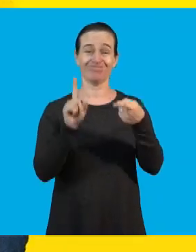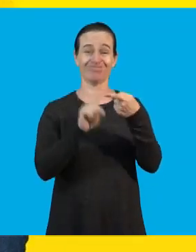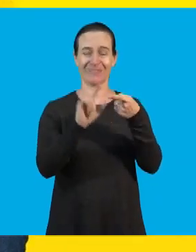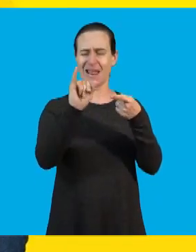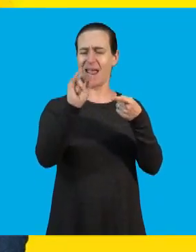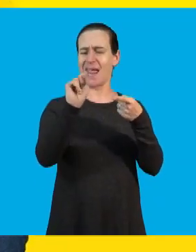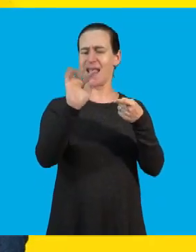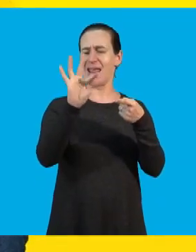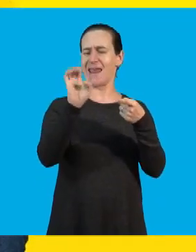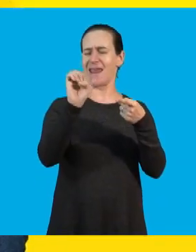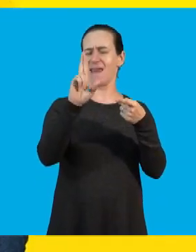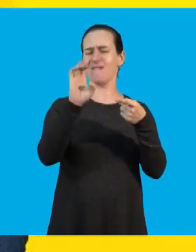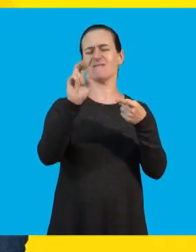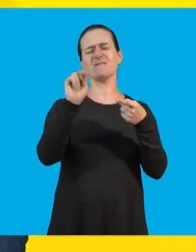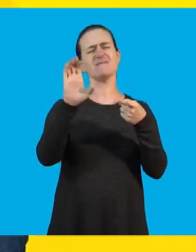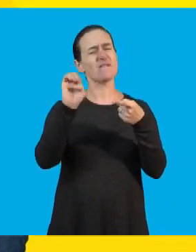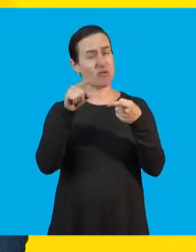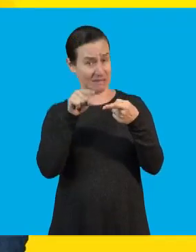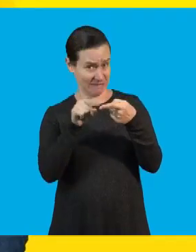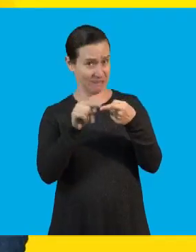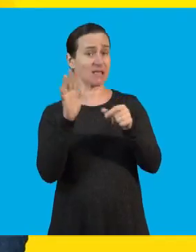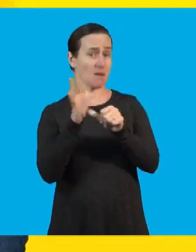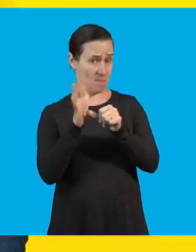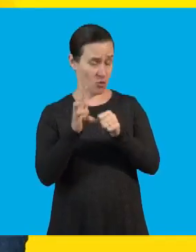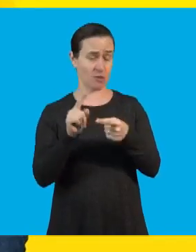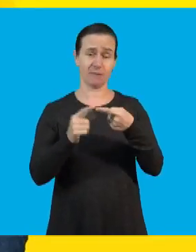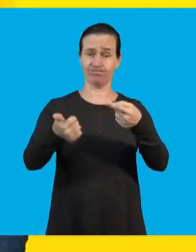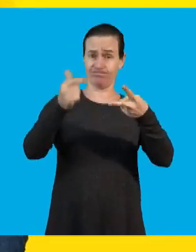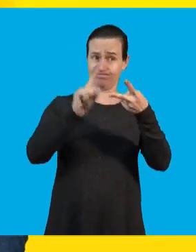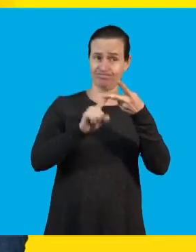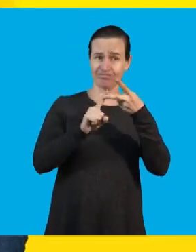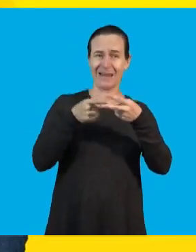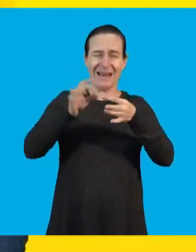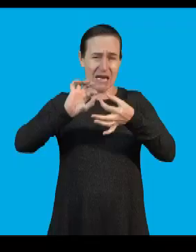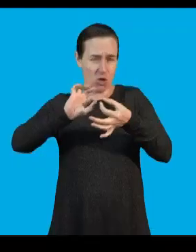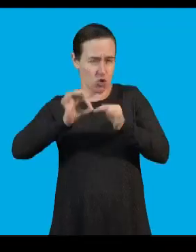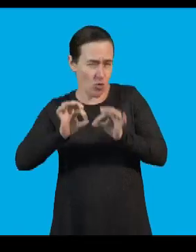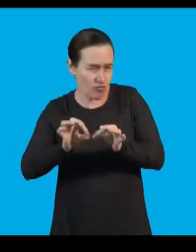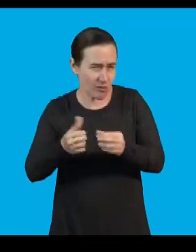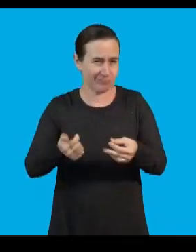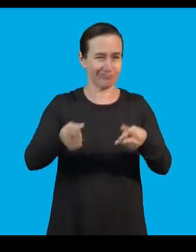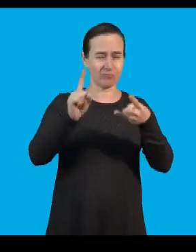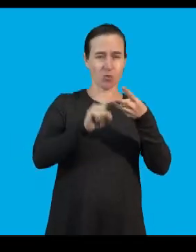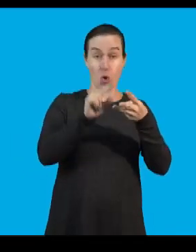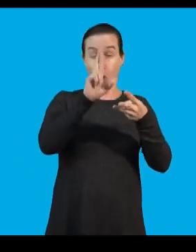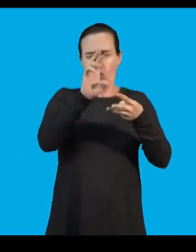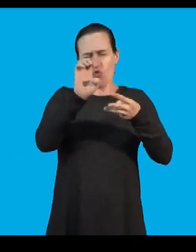going to look at the meaning of inference because this is going to be important in the type of questions we're going to answer,